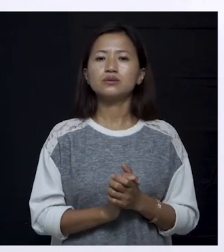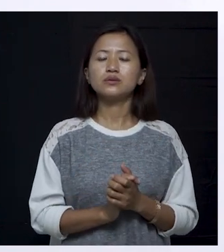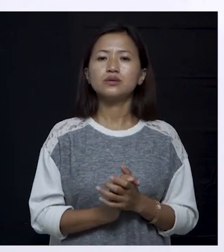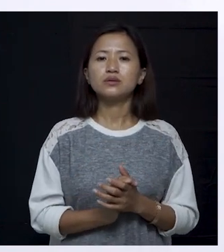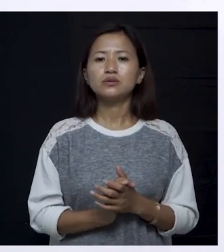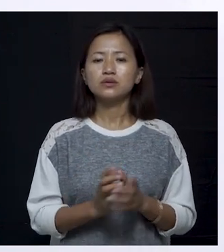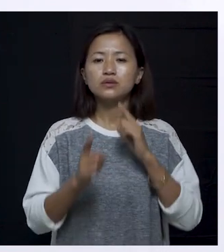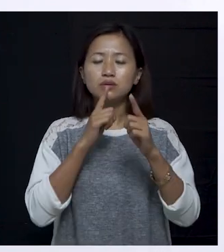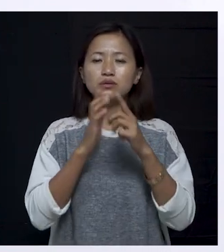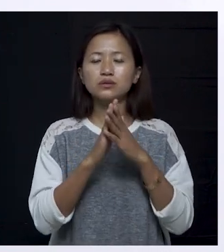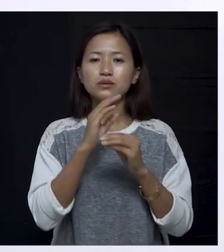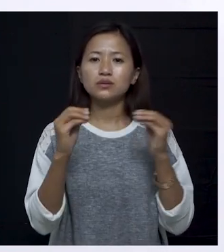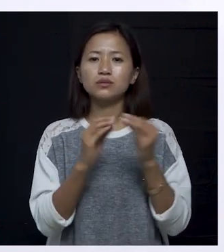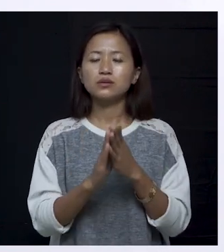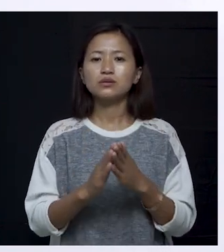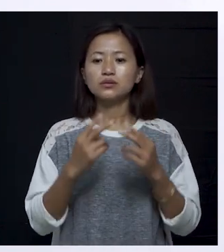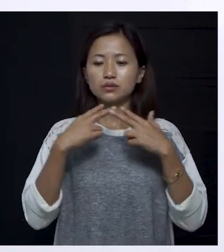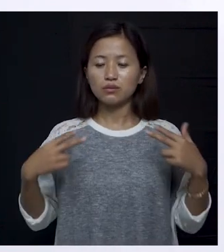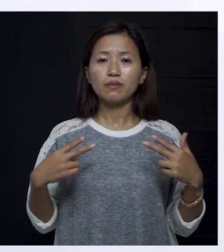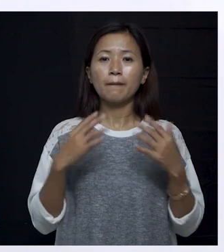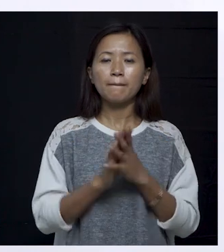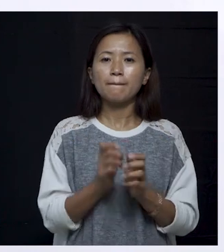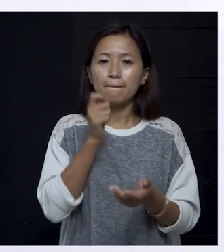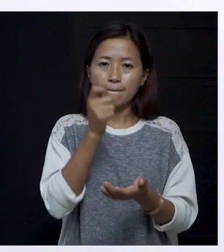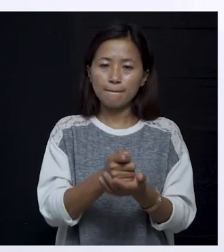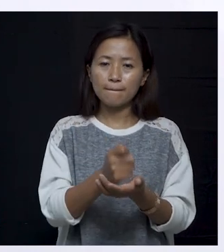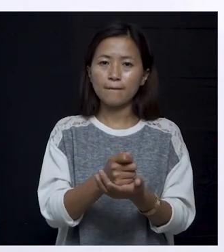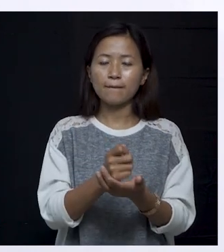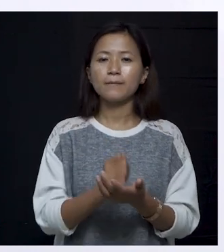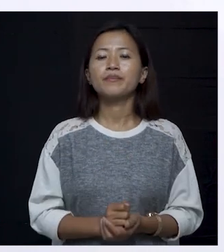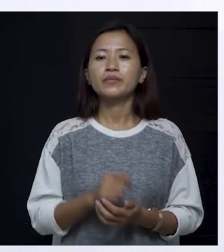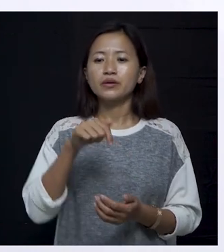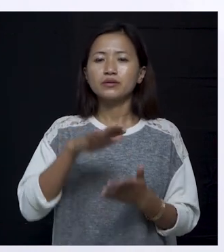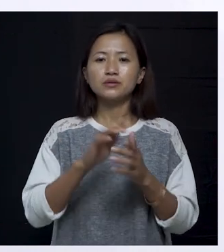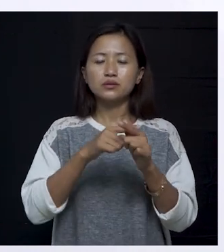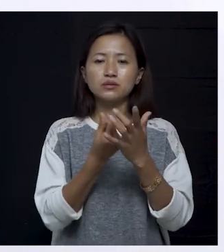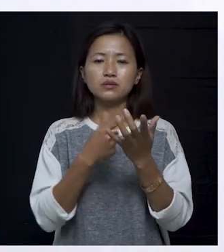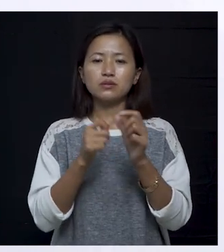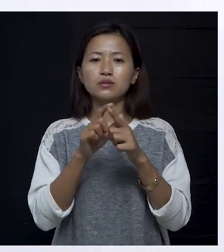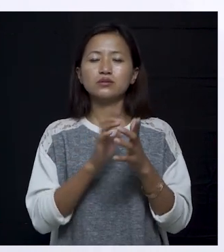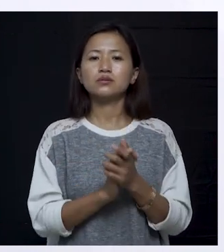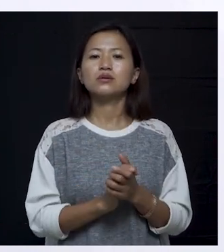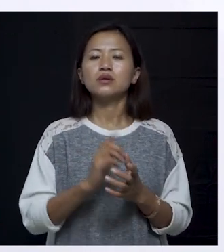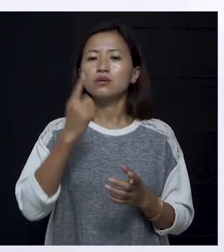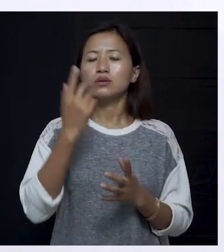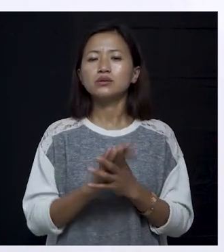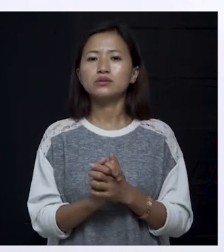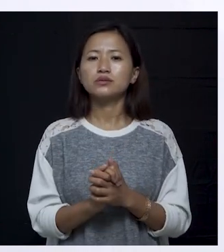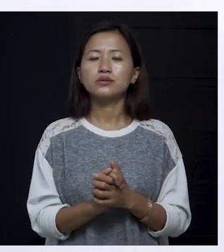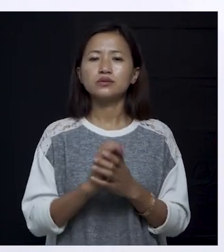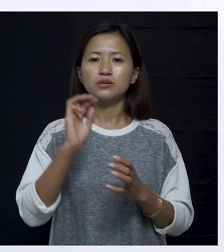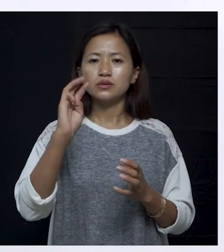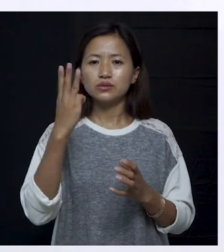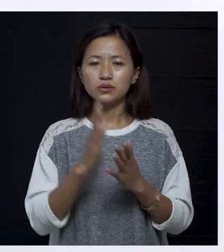said before, we are talking about the court, okay? And when we say judiciary, judiciary is also one of the